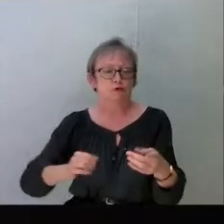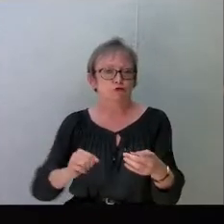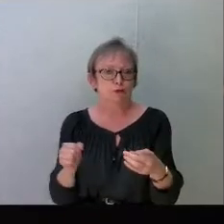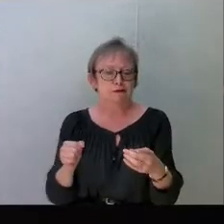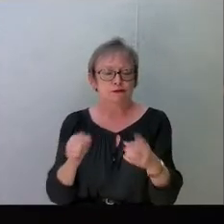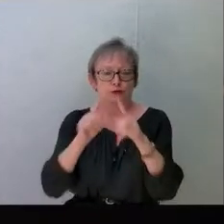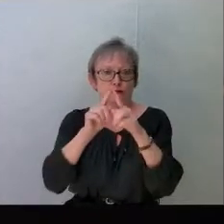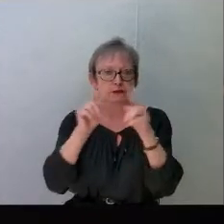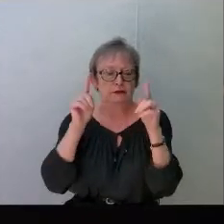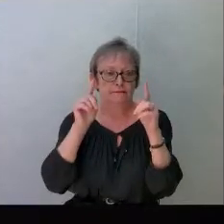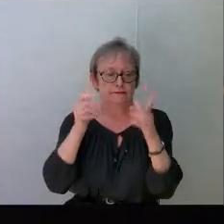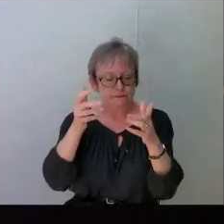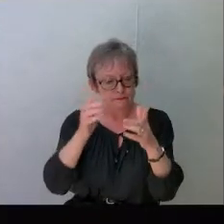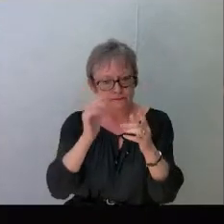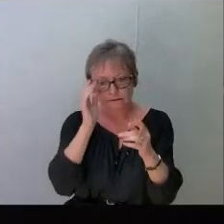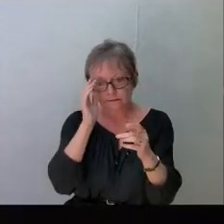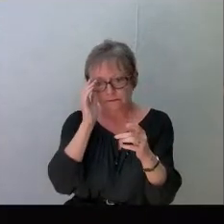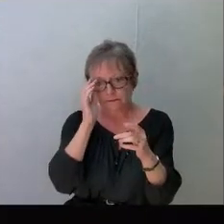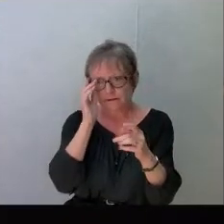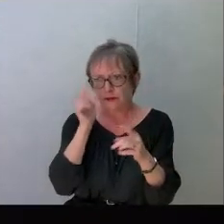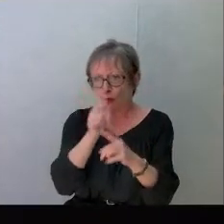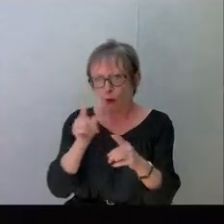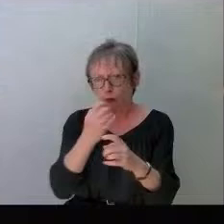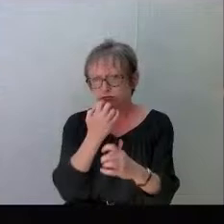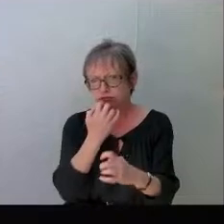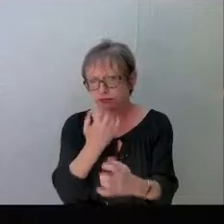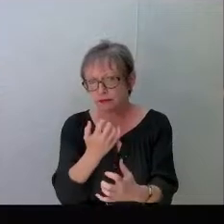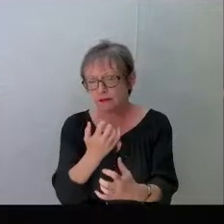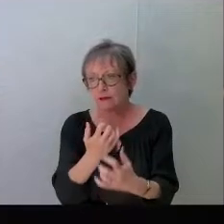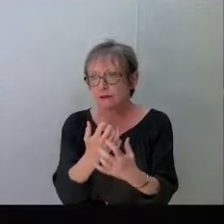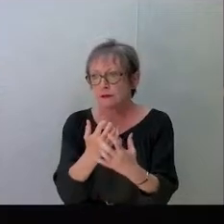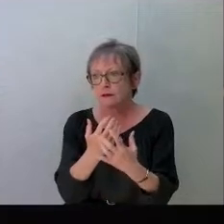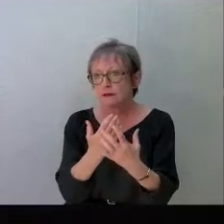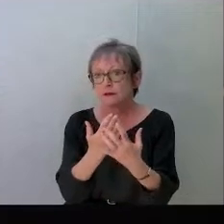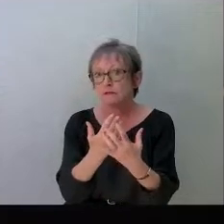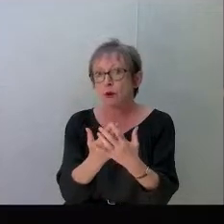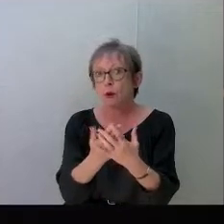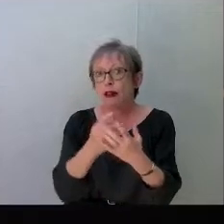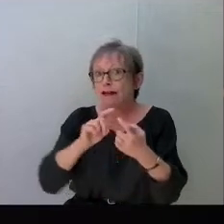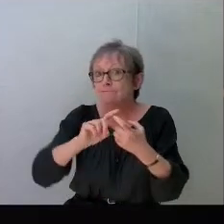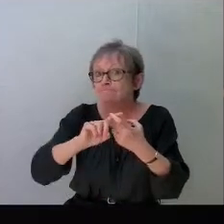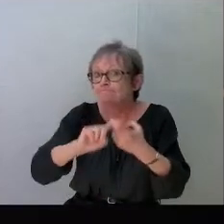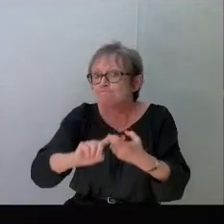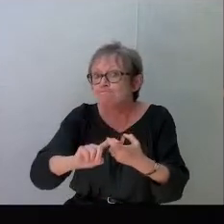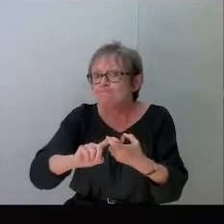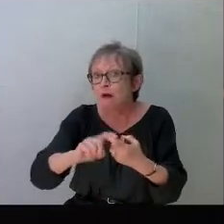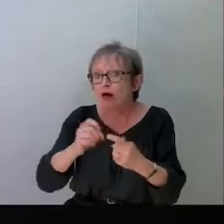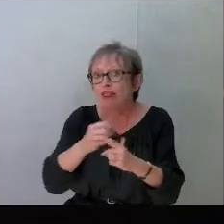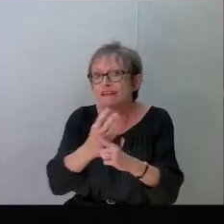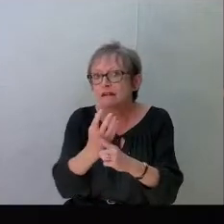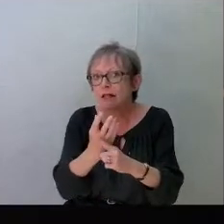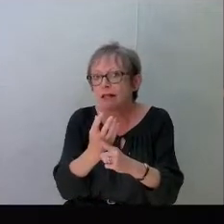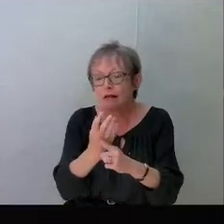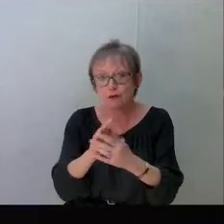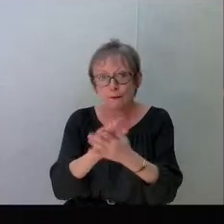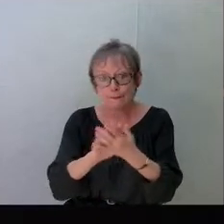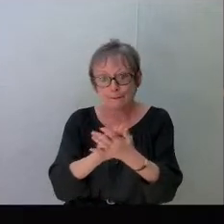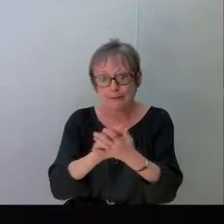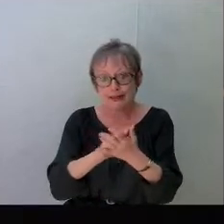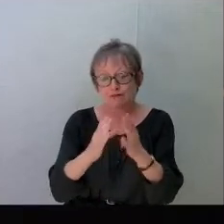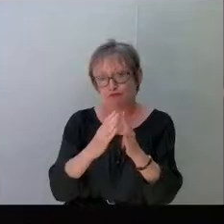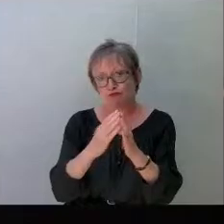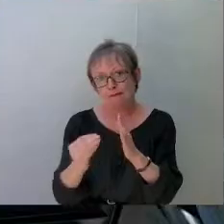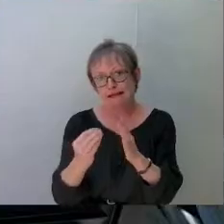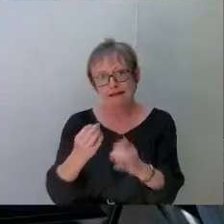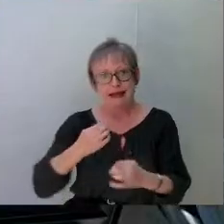university, and you're a tenacious bunch, and there's nothing more tenacious than the thistle. So that represents your effort.